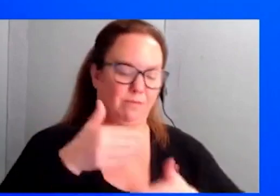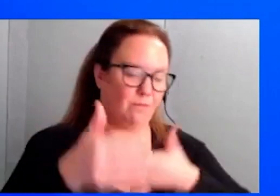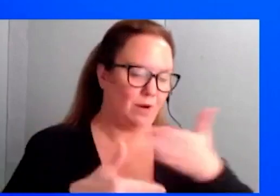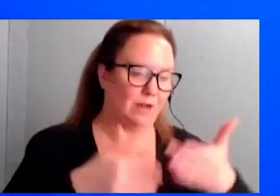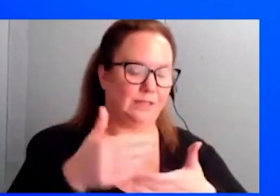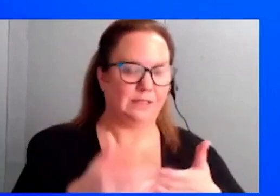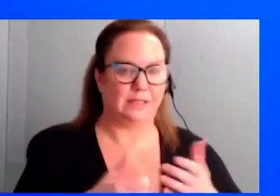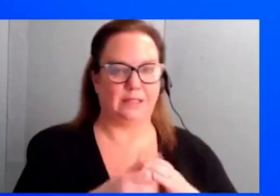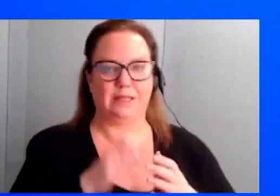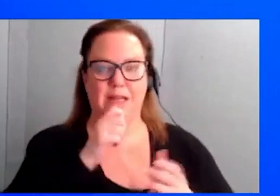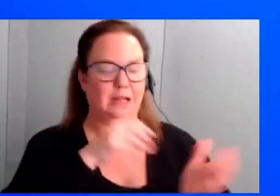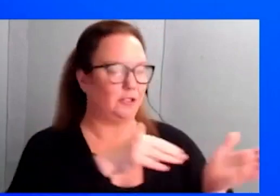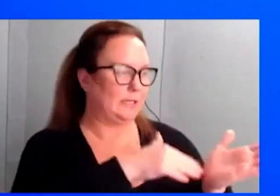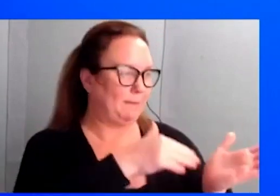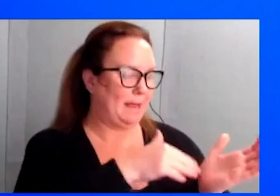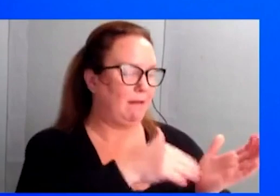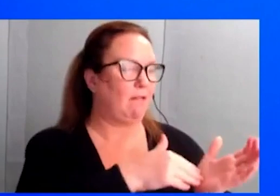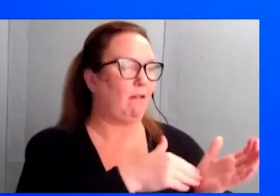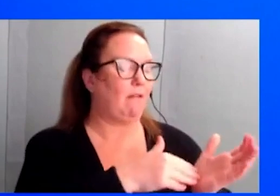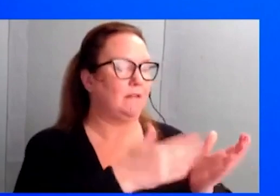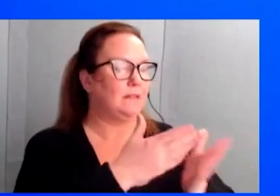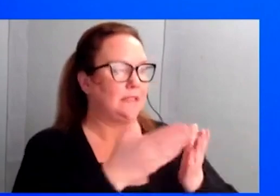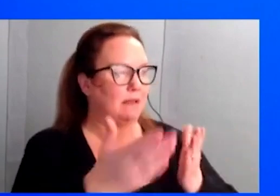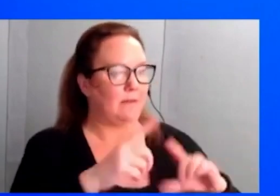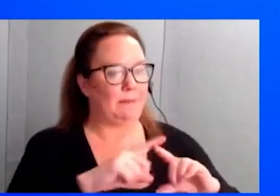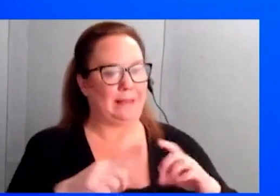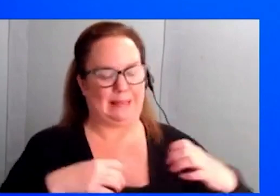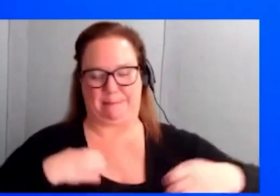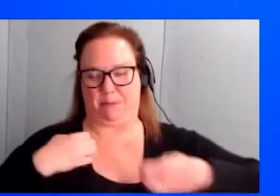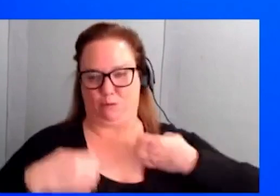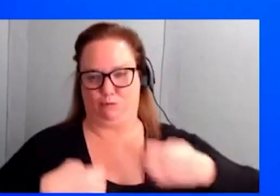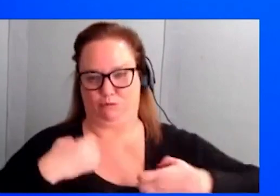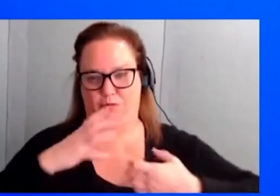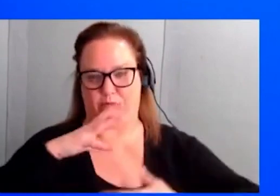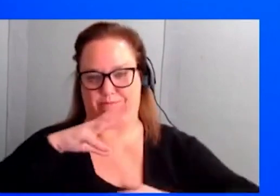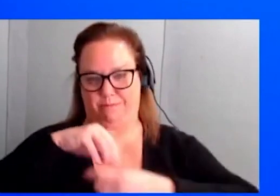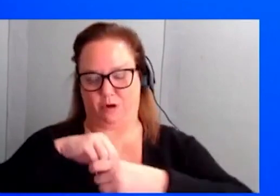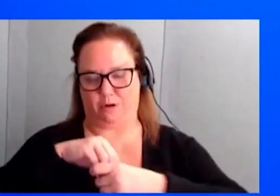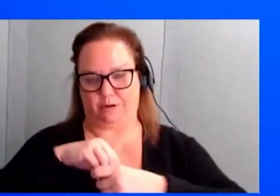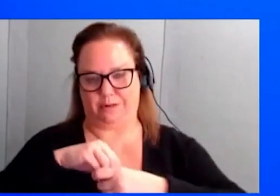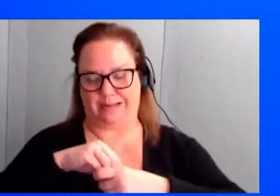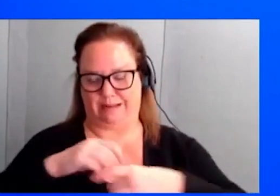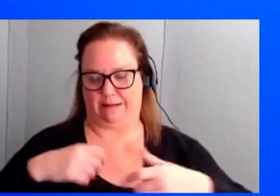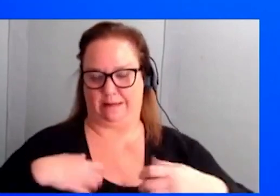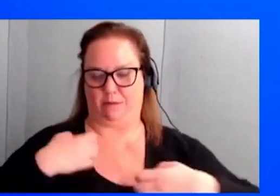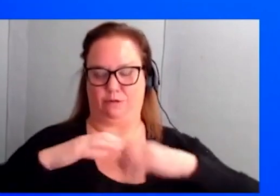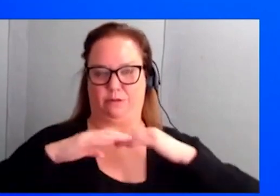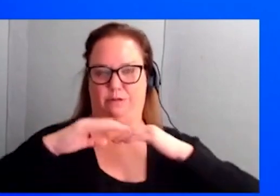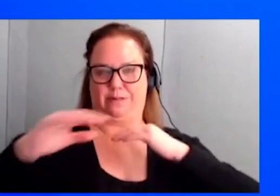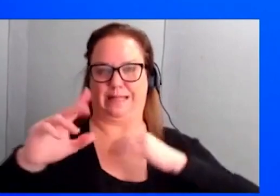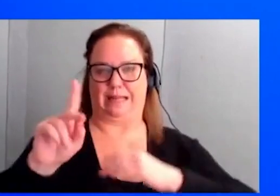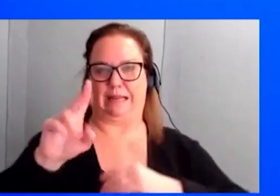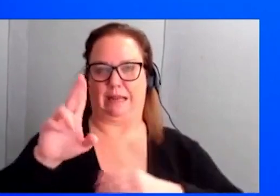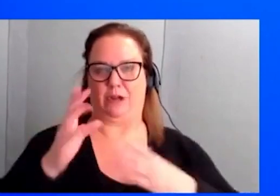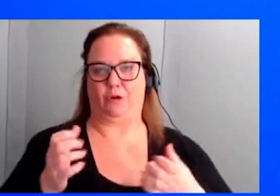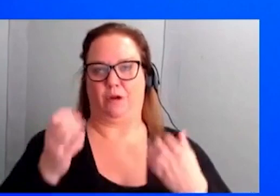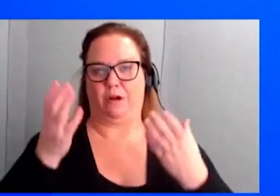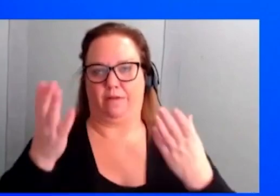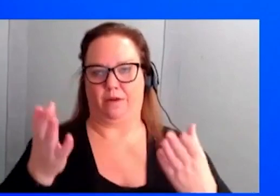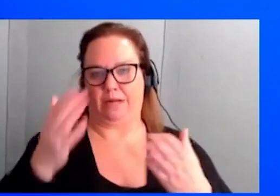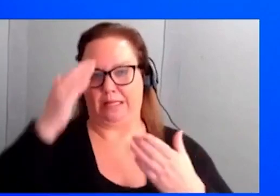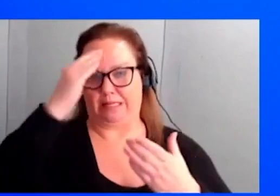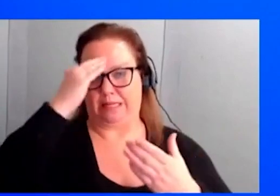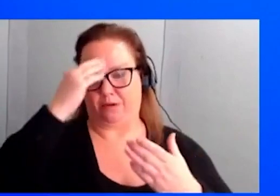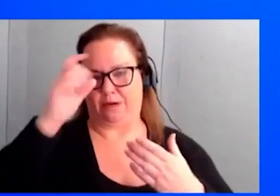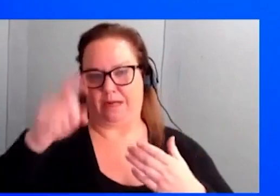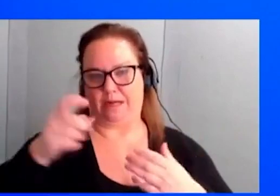just the medical condition, but also the emotional stability that KU offered me through this. They knew what I needed